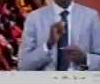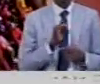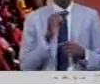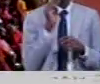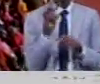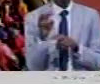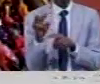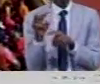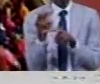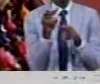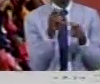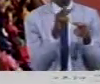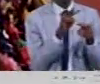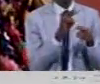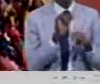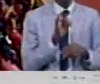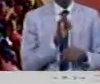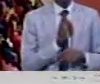stadium.